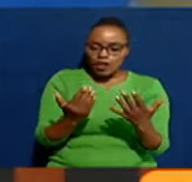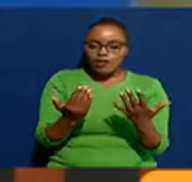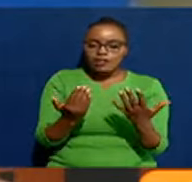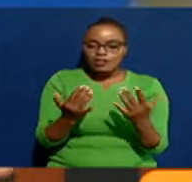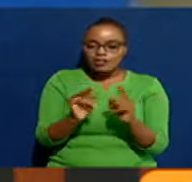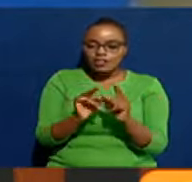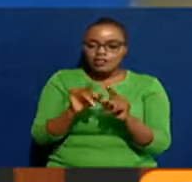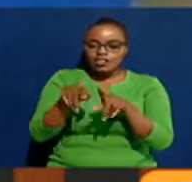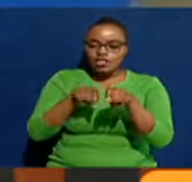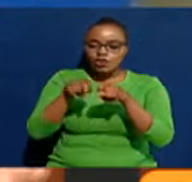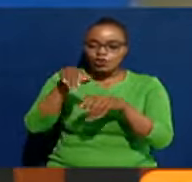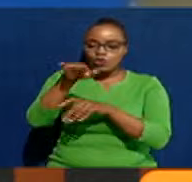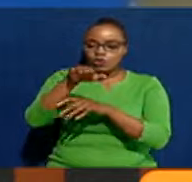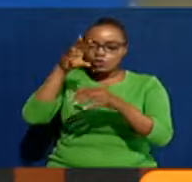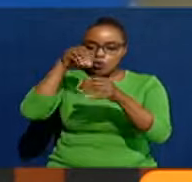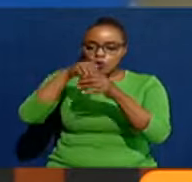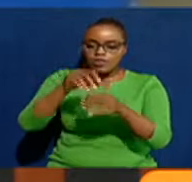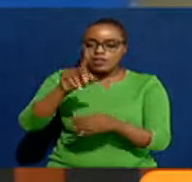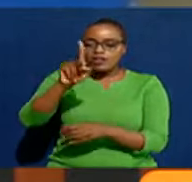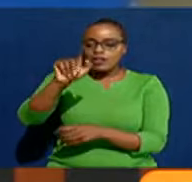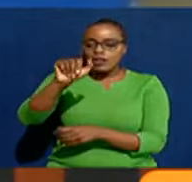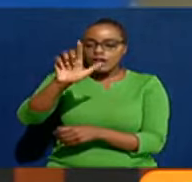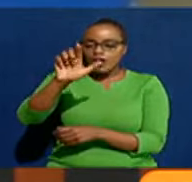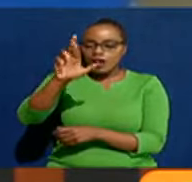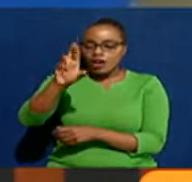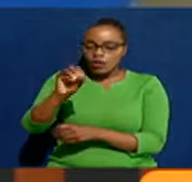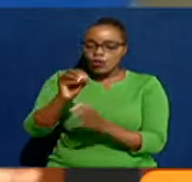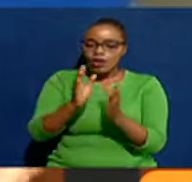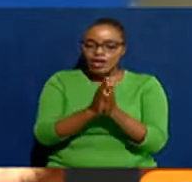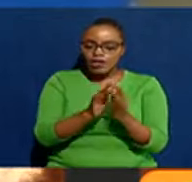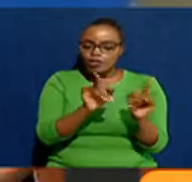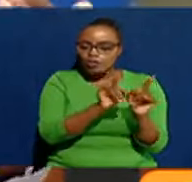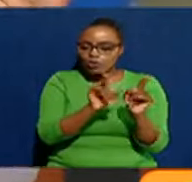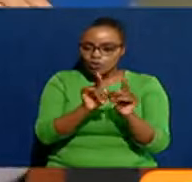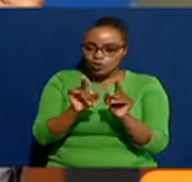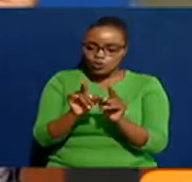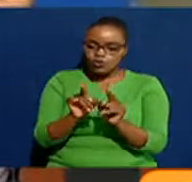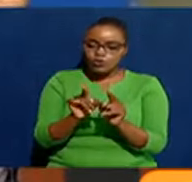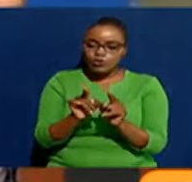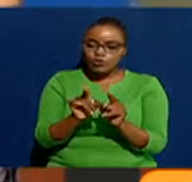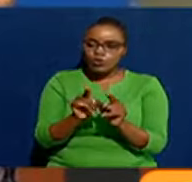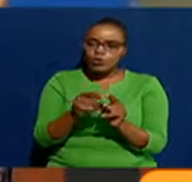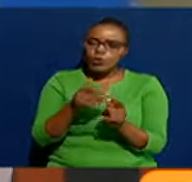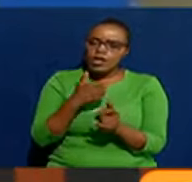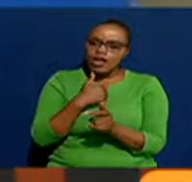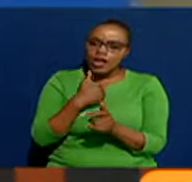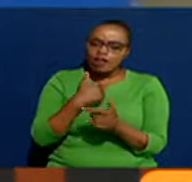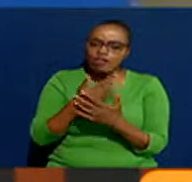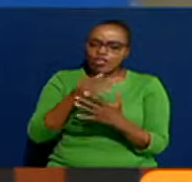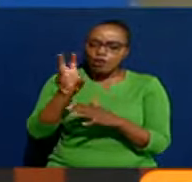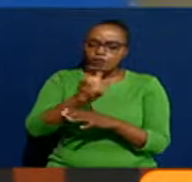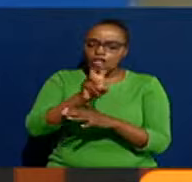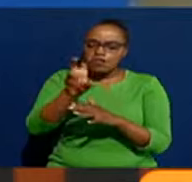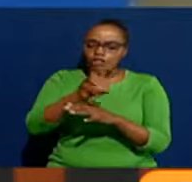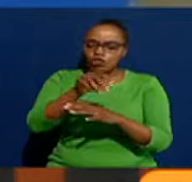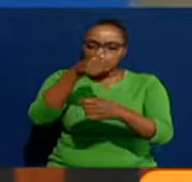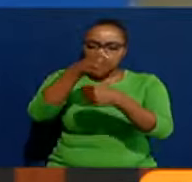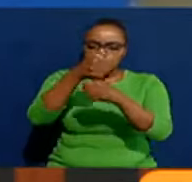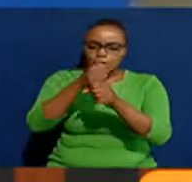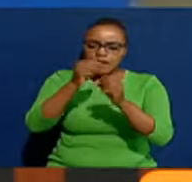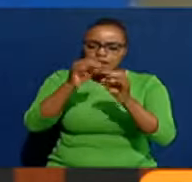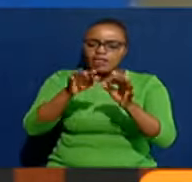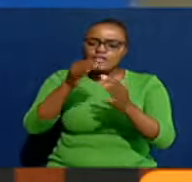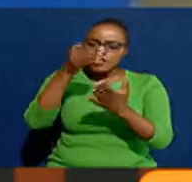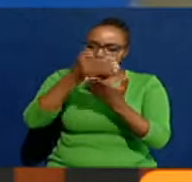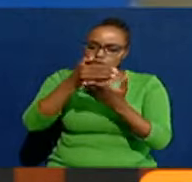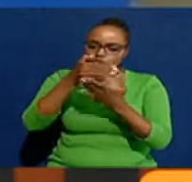in controlled areas within Karo establishment, and then the observations are made whether they are